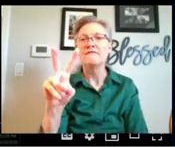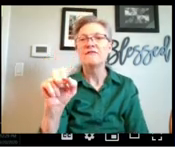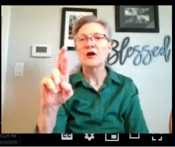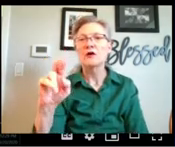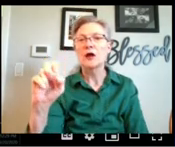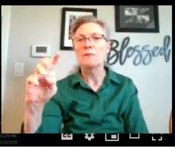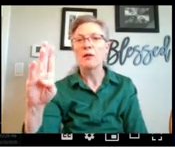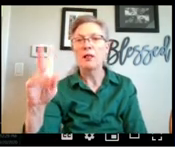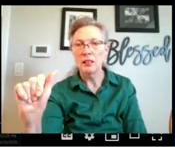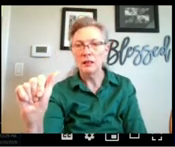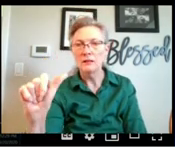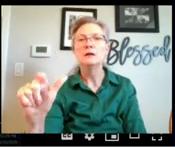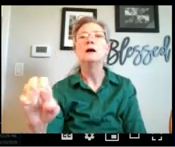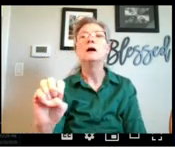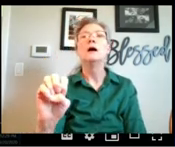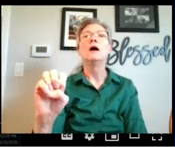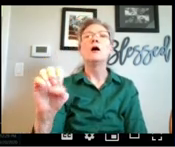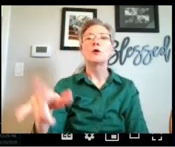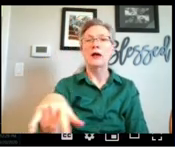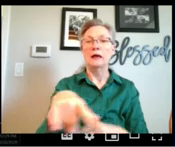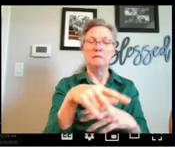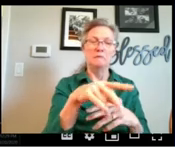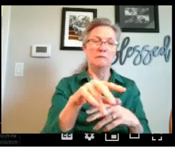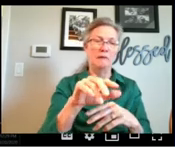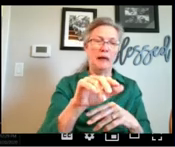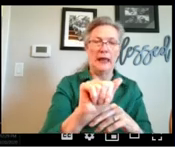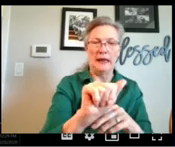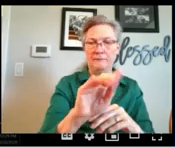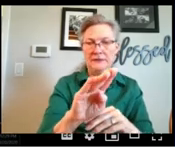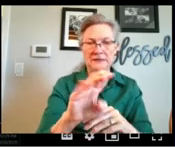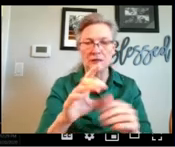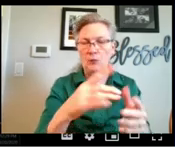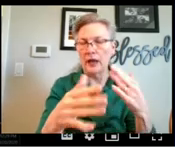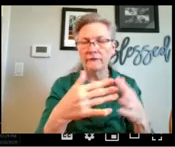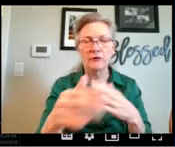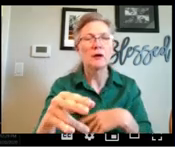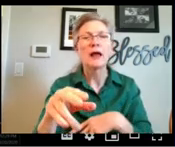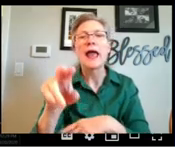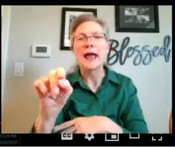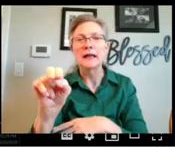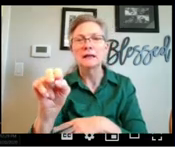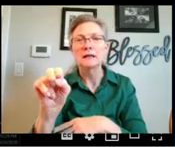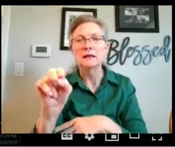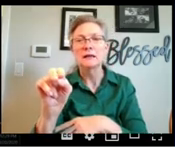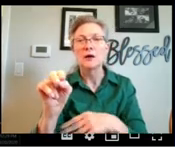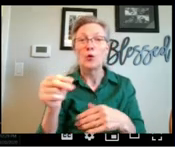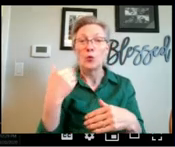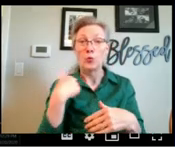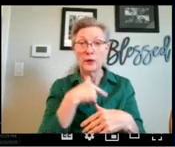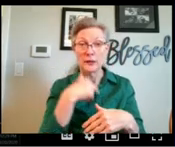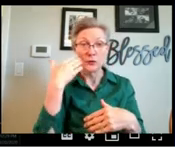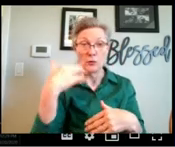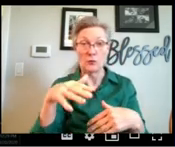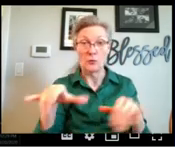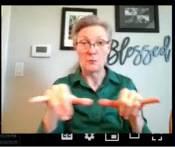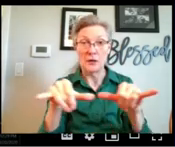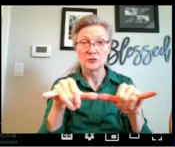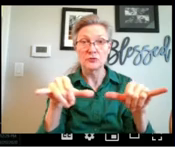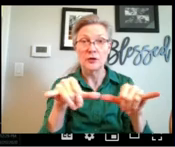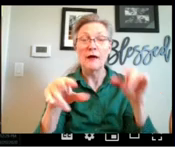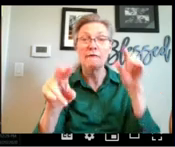h, any lowercase letter, right? So our variable is n in this case, right? So we don't know the measure of n. We don't